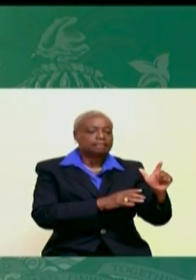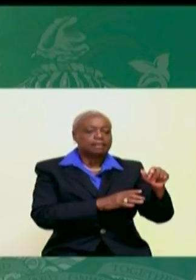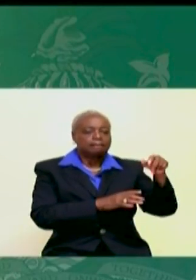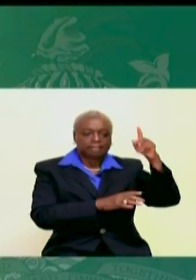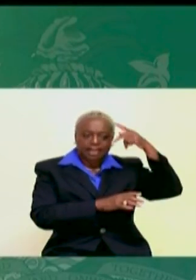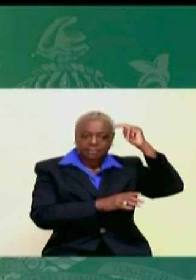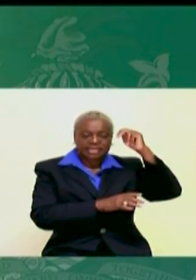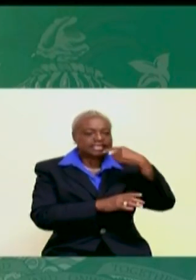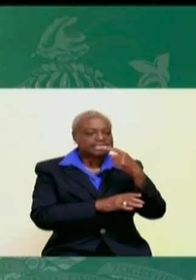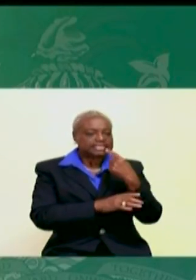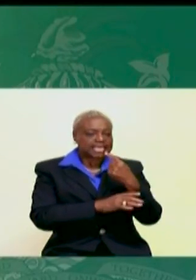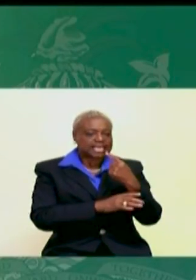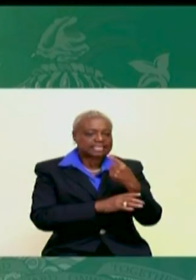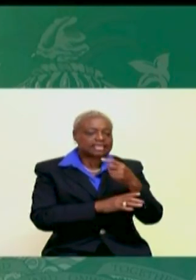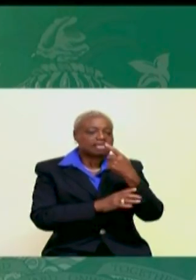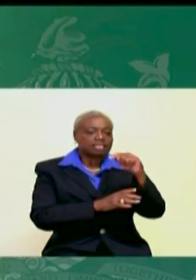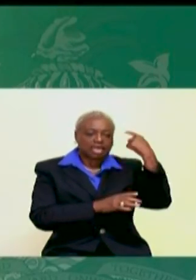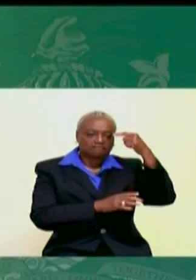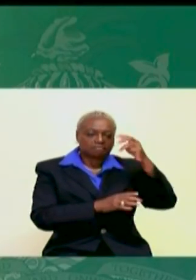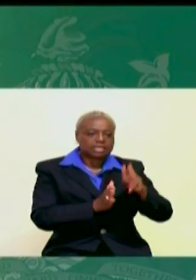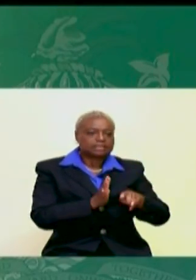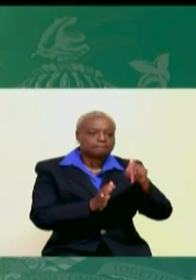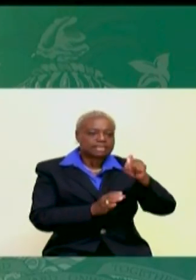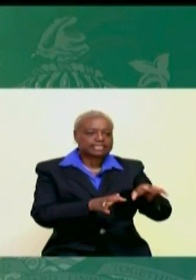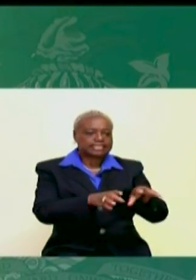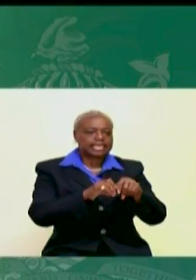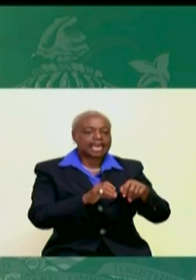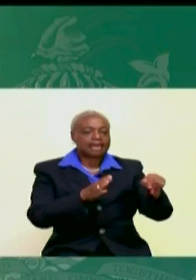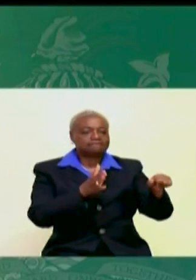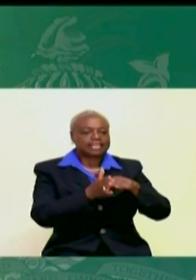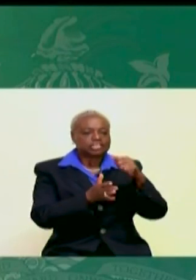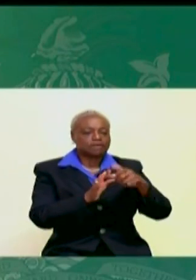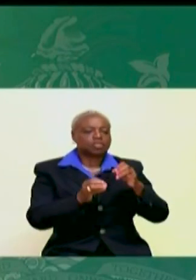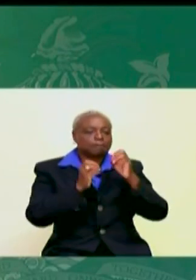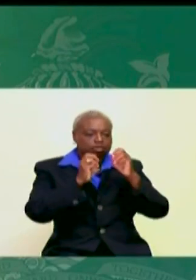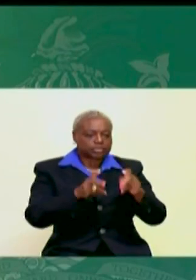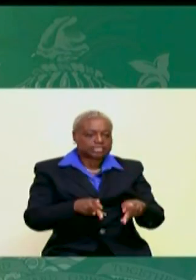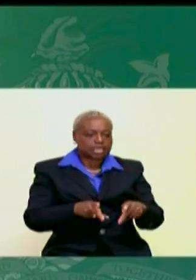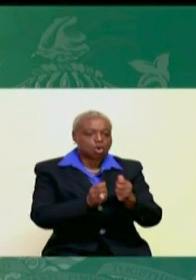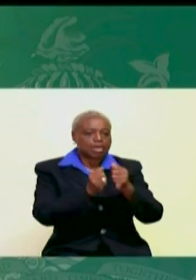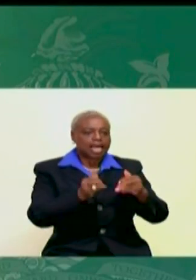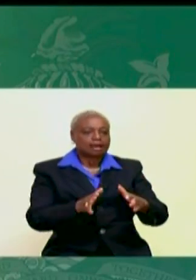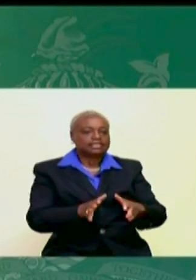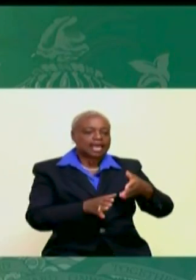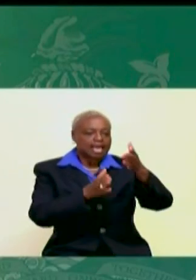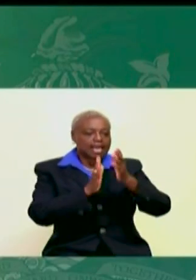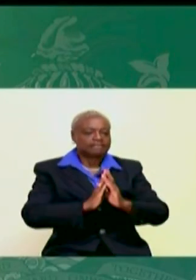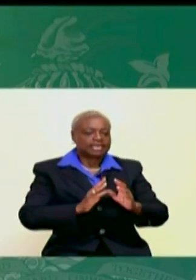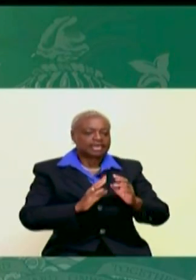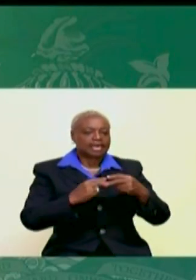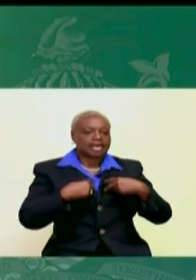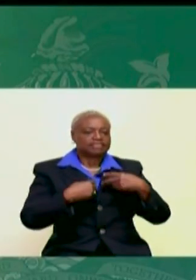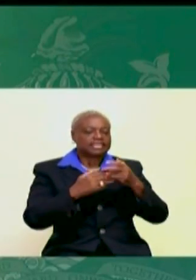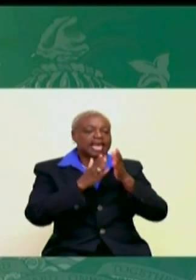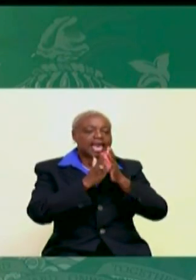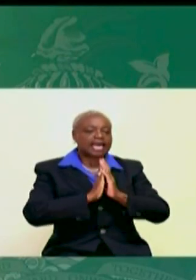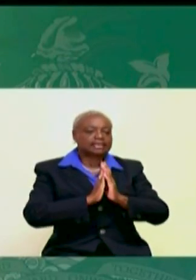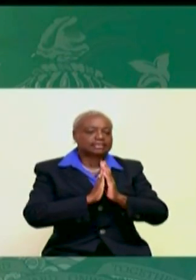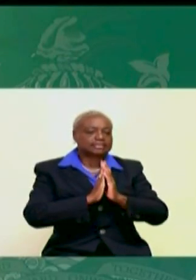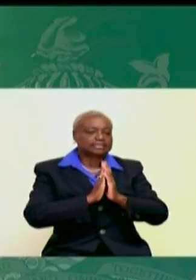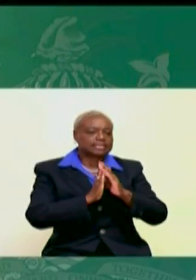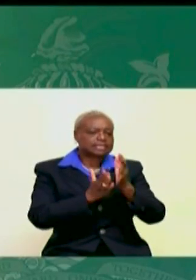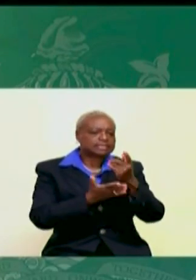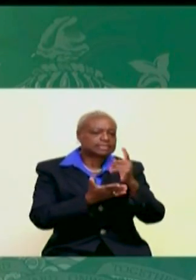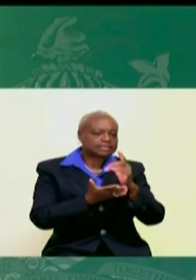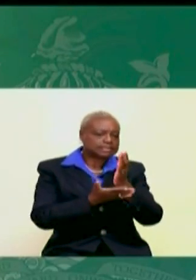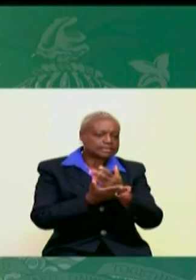ability of a government to take advantage of opportunities without having to ask someone to take advantage of opportunities without having to ask